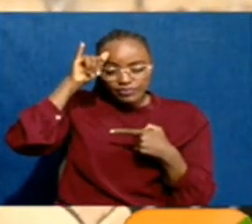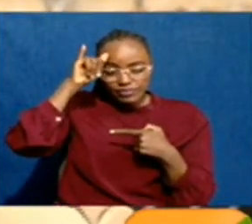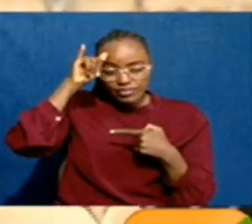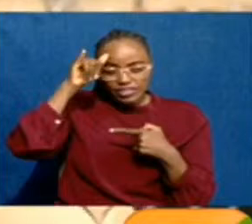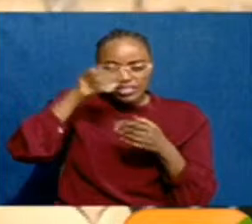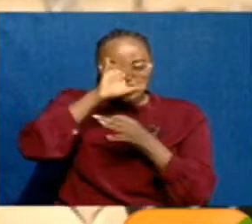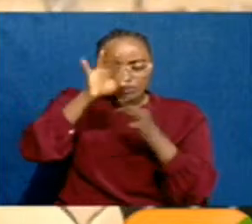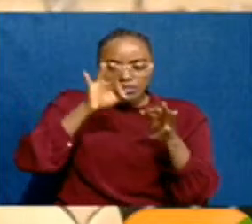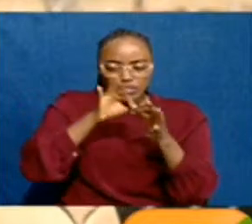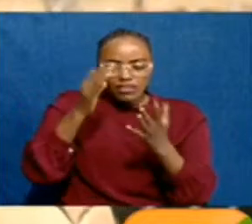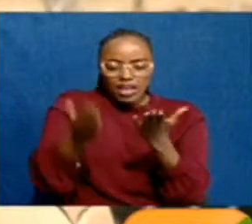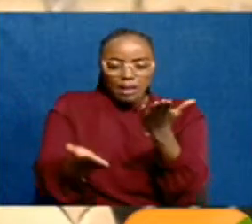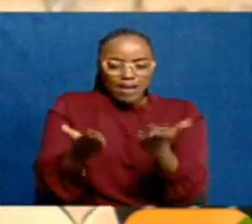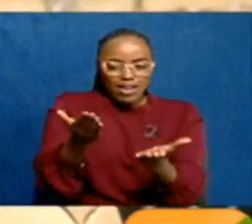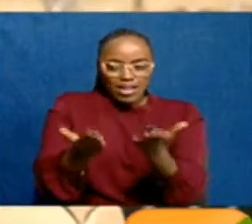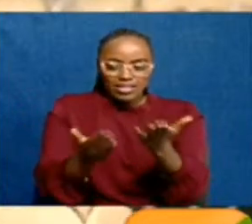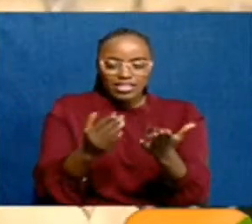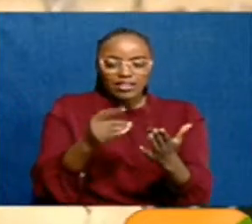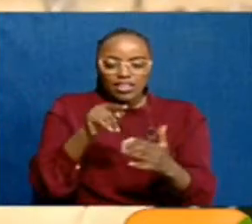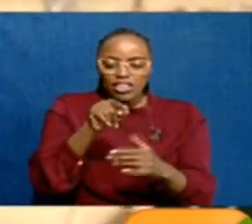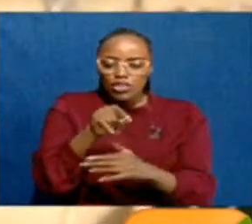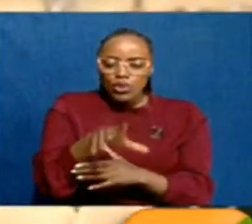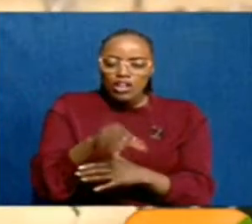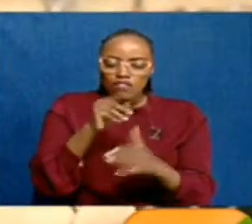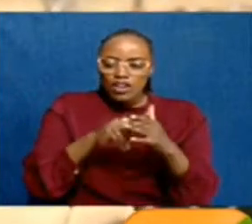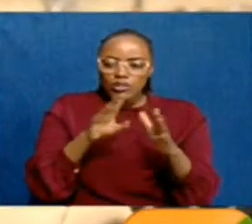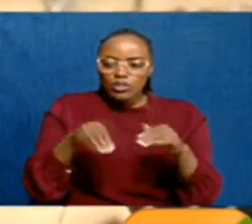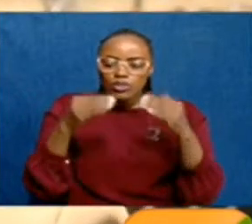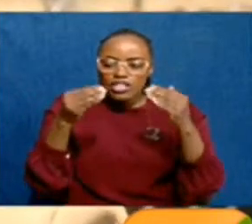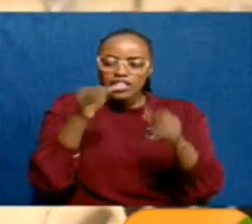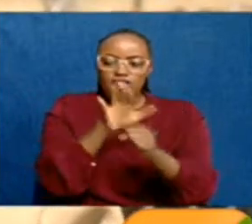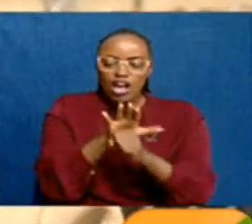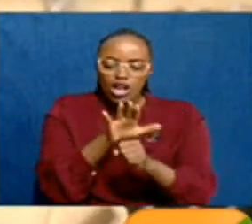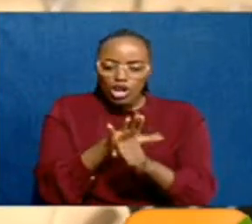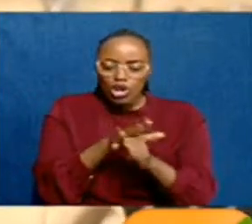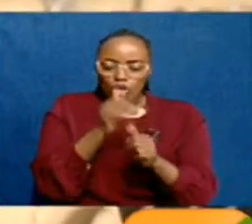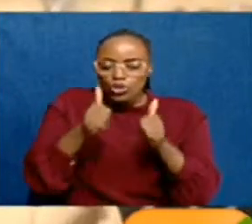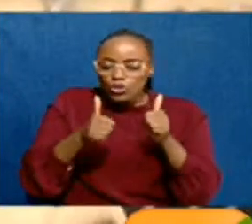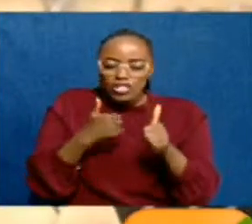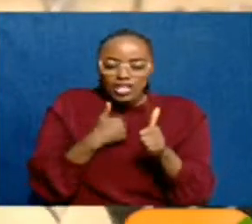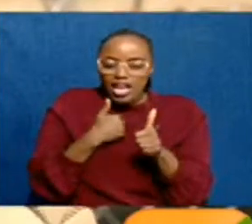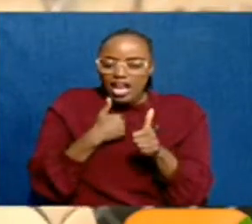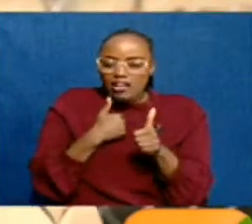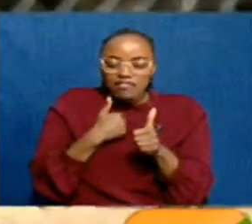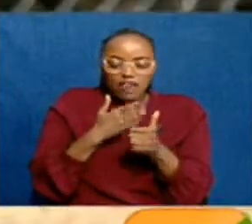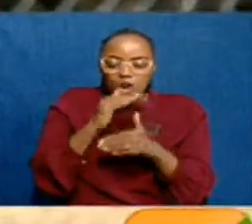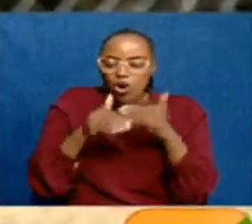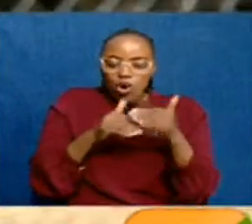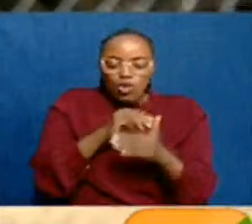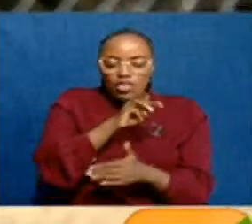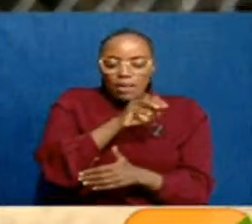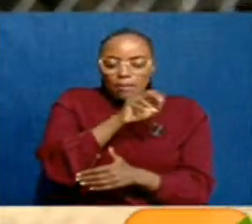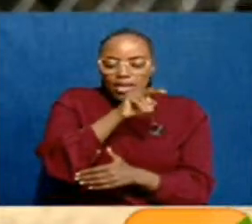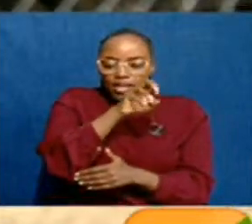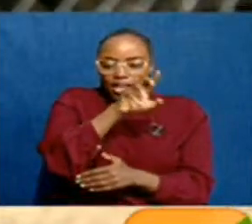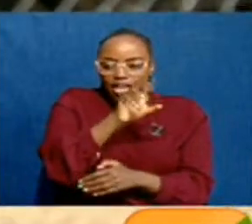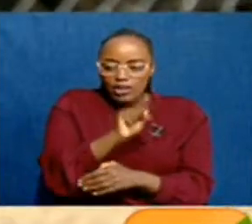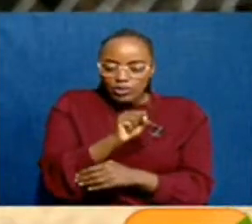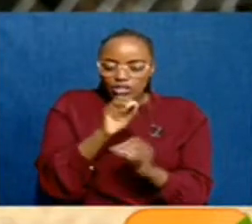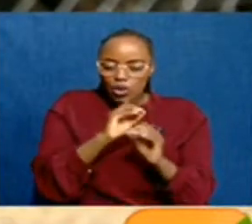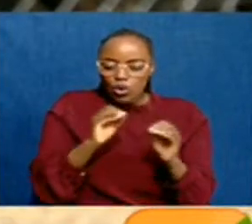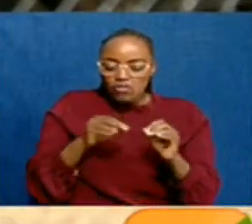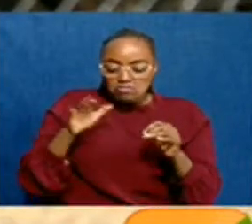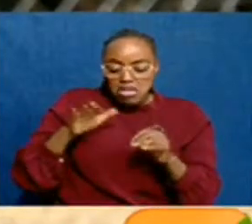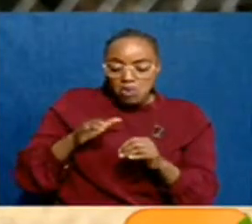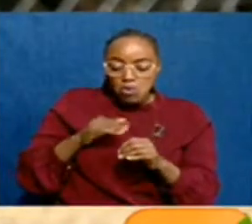Asa kubalance. Unakuta tunapea mingi yenye haina nini, haina madini yote. Mambo ambayo ninataka